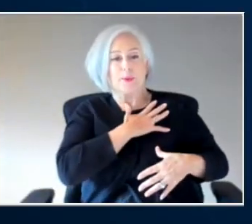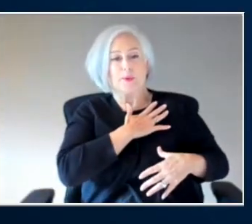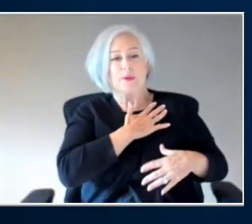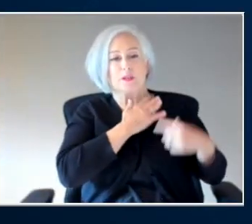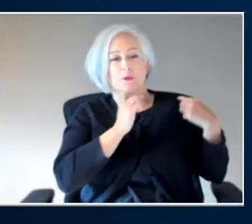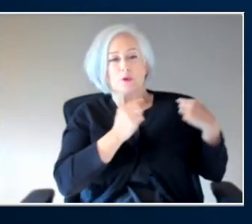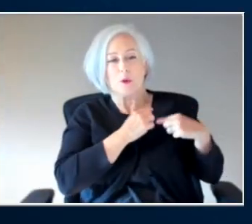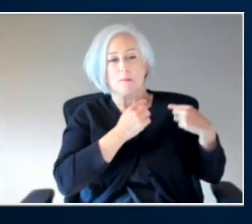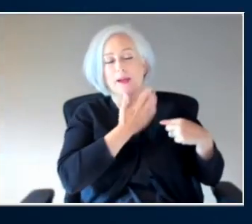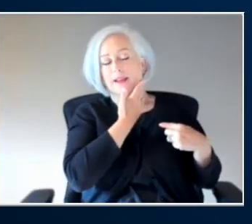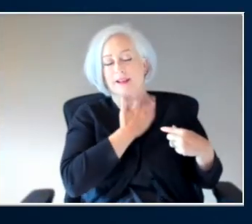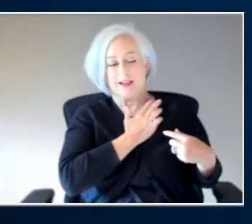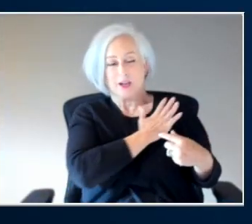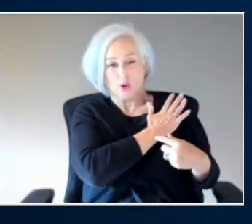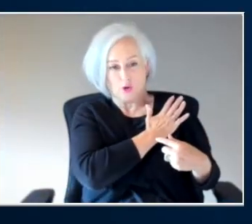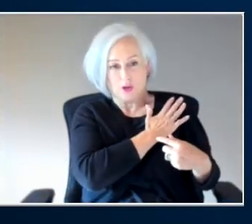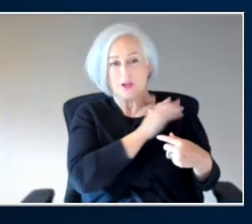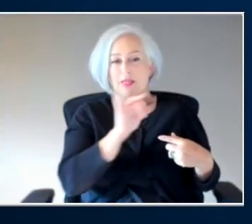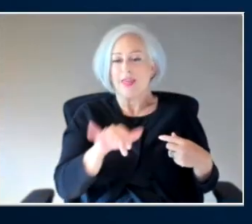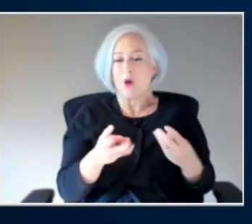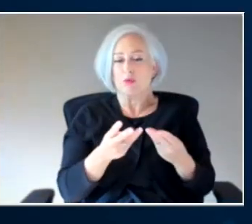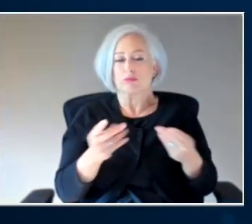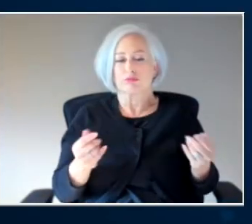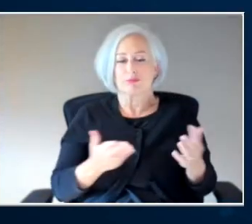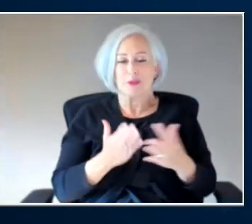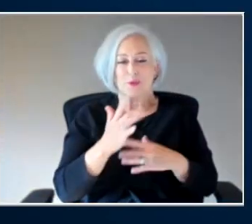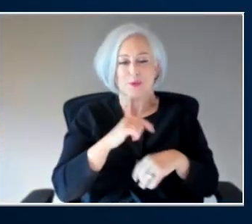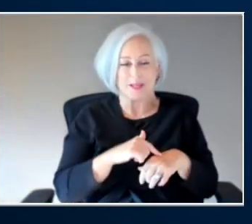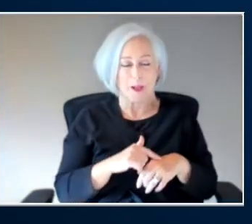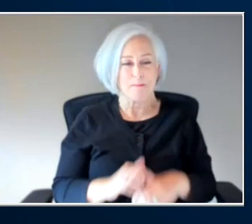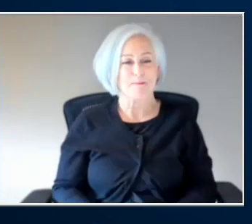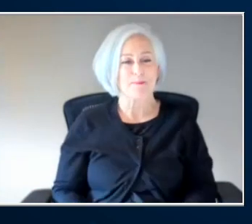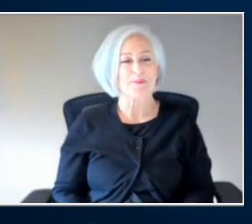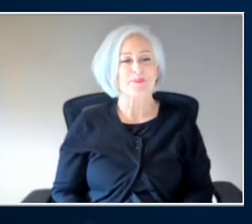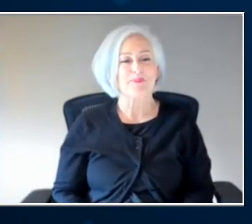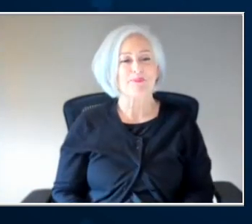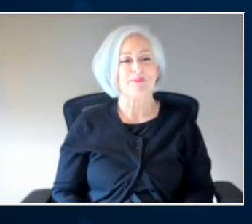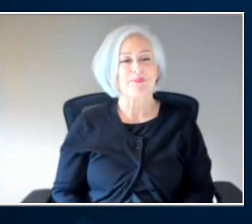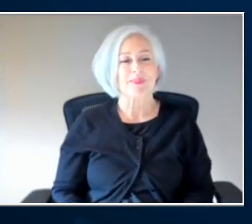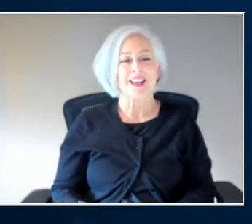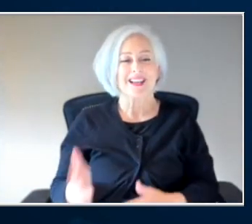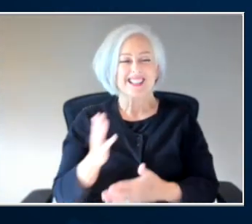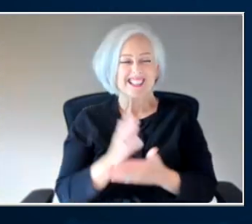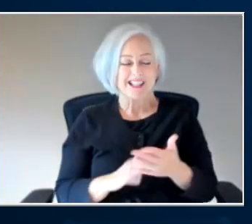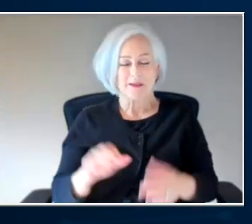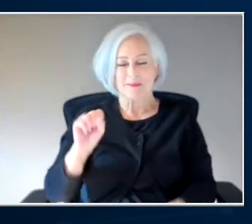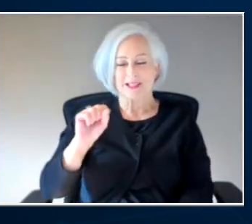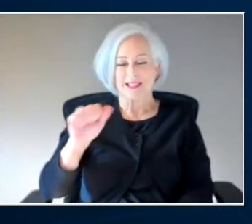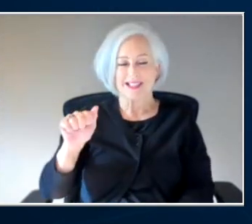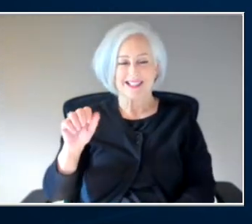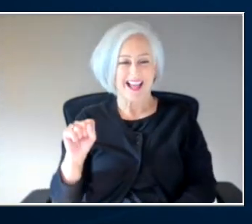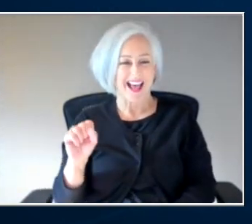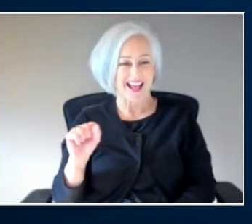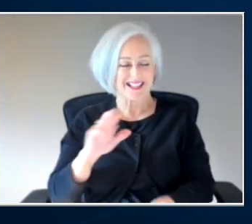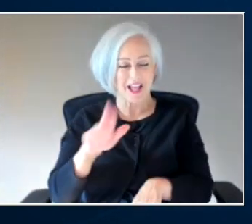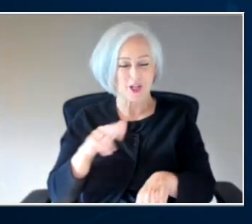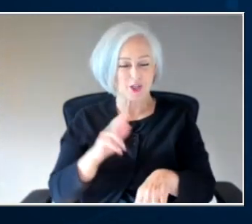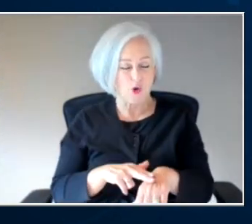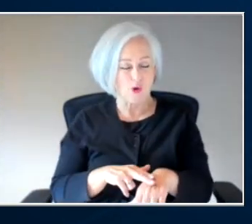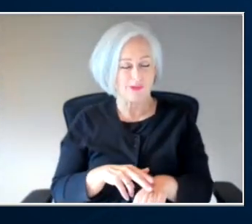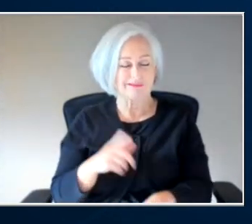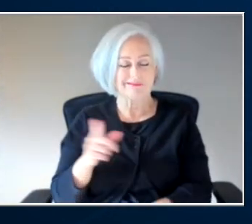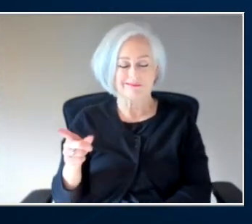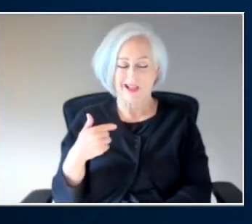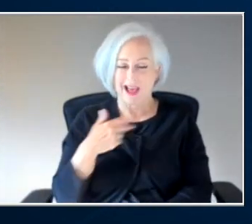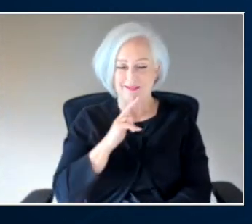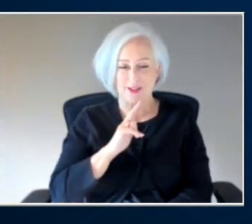Hi, Daddy. I want to end on a couple of comments. Ruth Ellen says some of that sass is just normal. That she has a 3-year-old grandchild and she has her